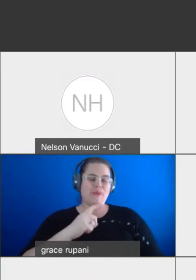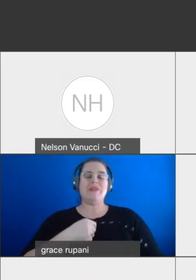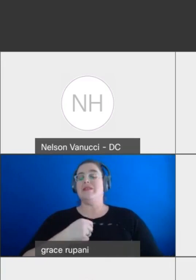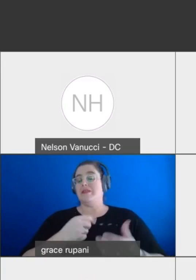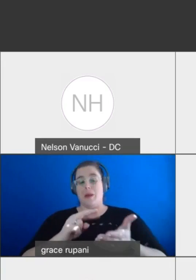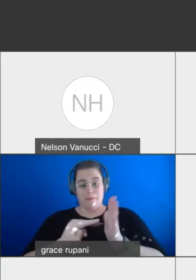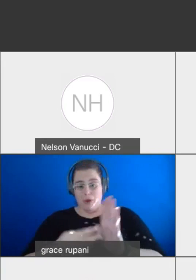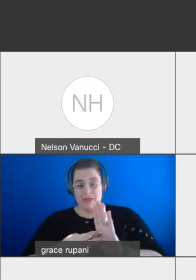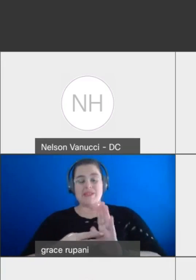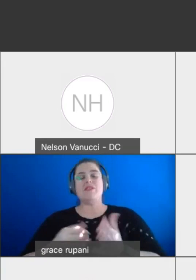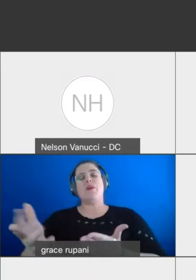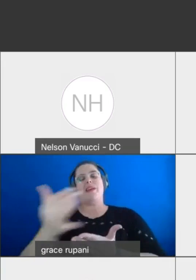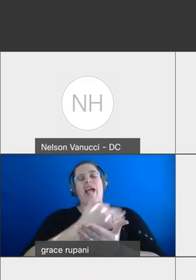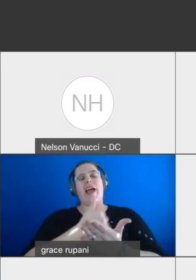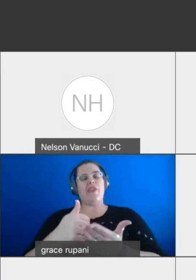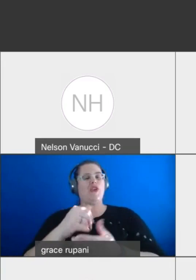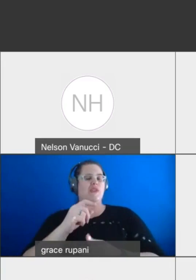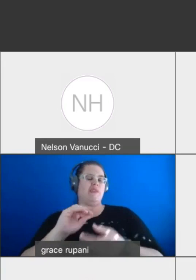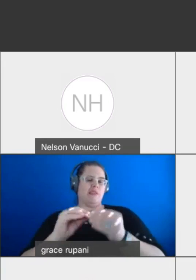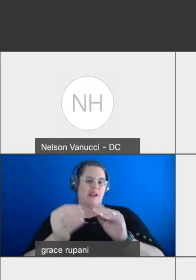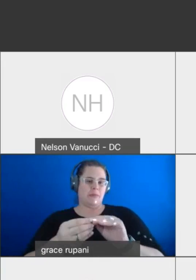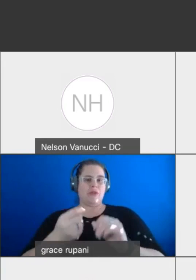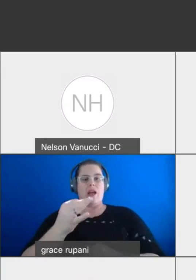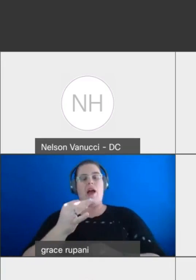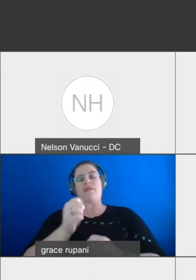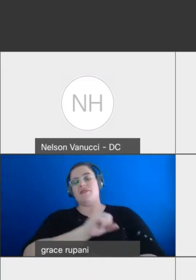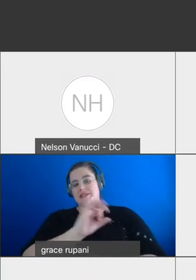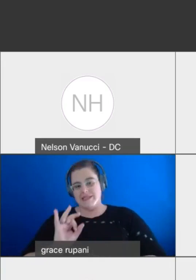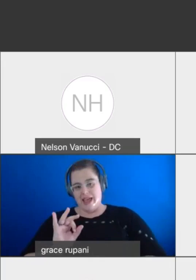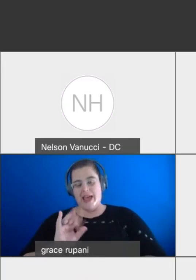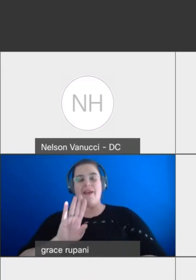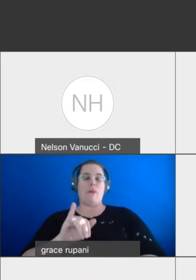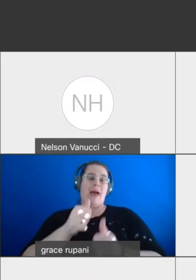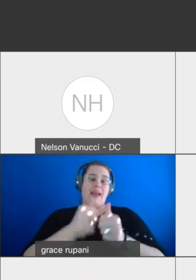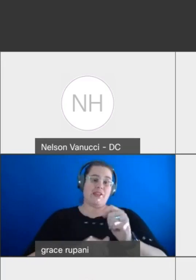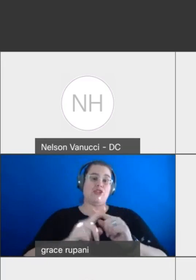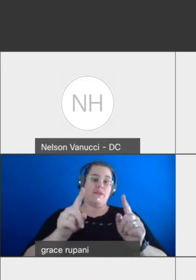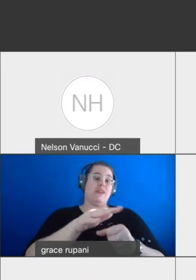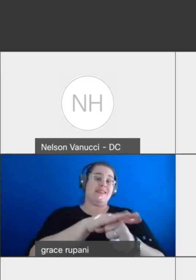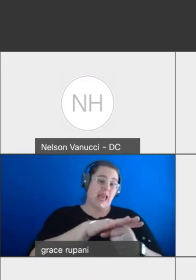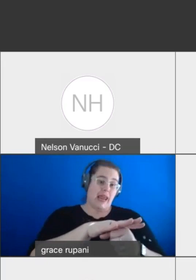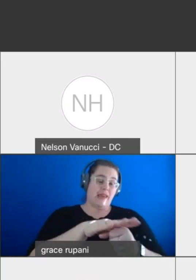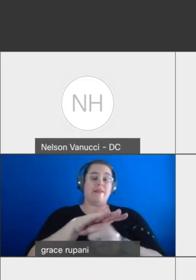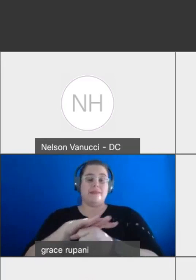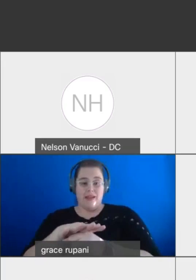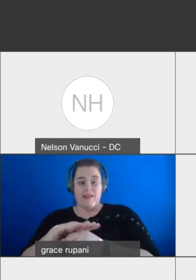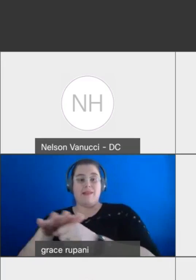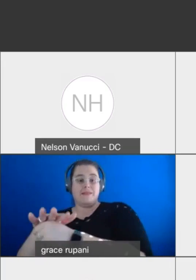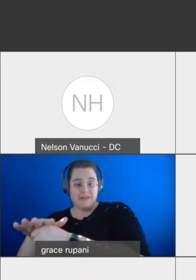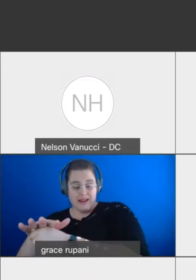the aggregate numbers of staff by setting who have been vaccinated.